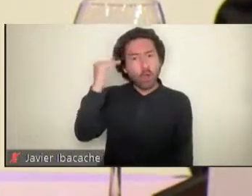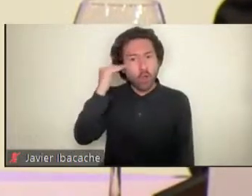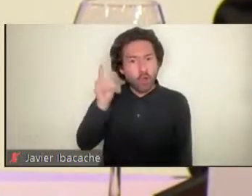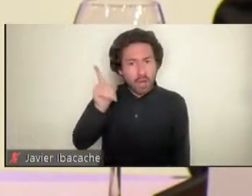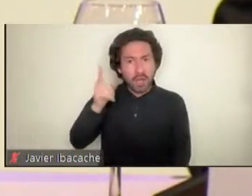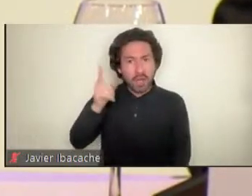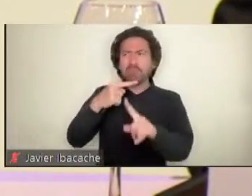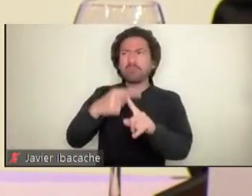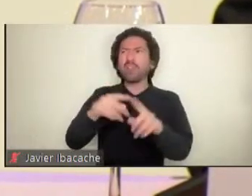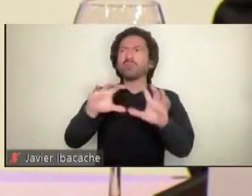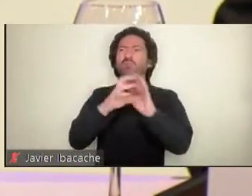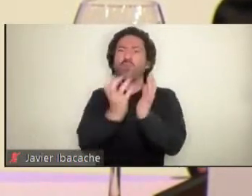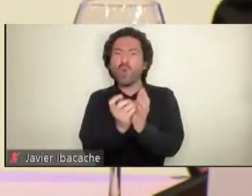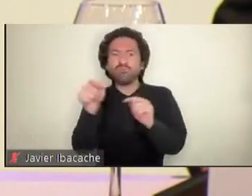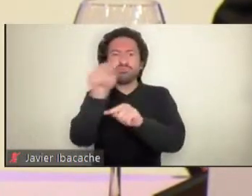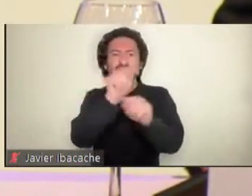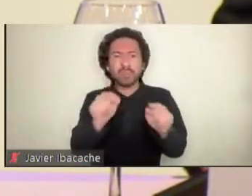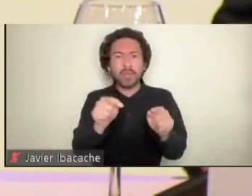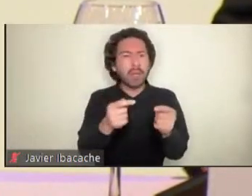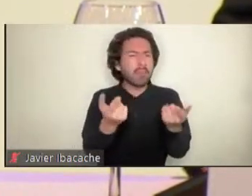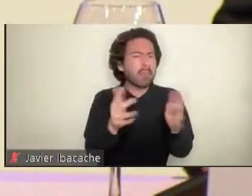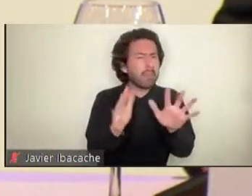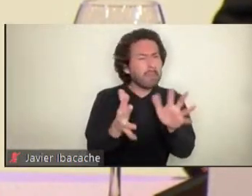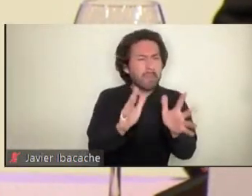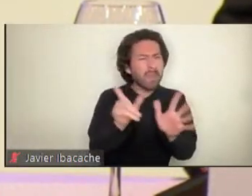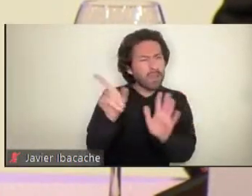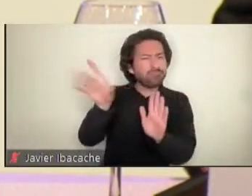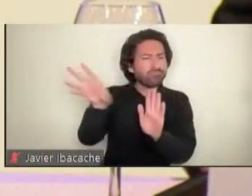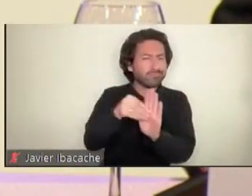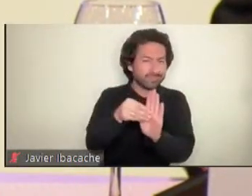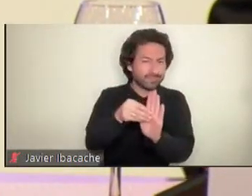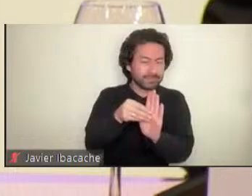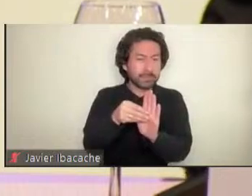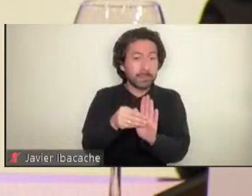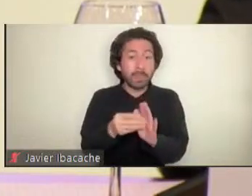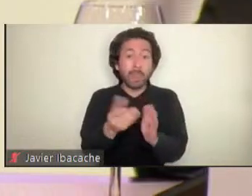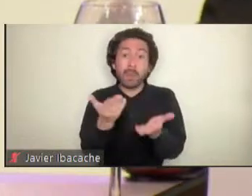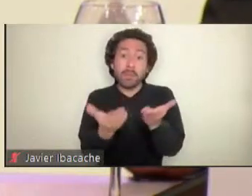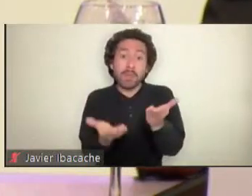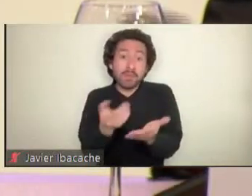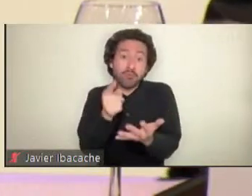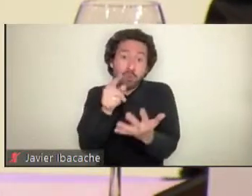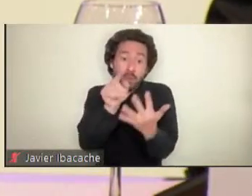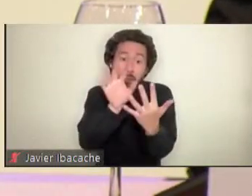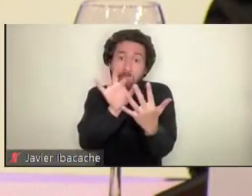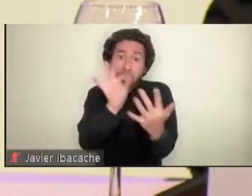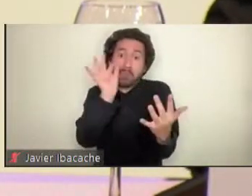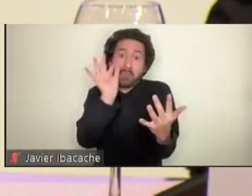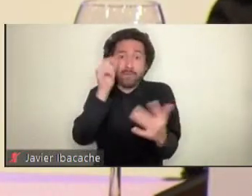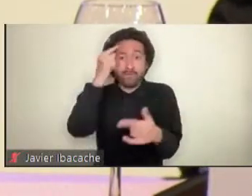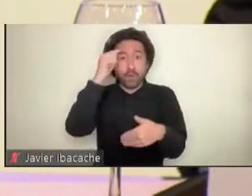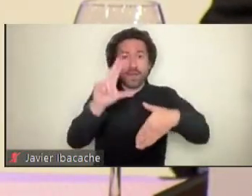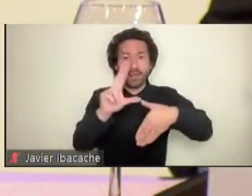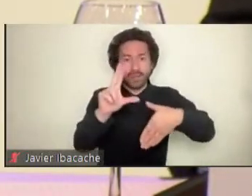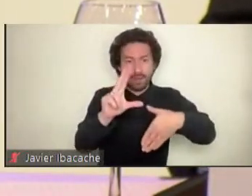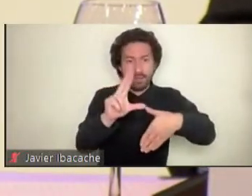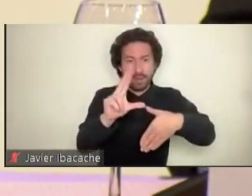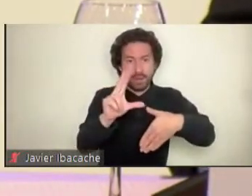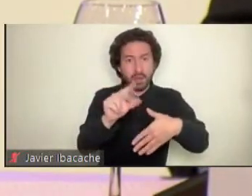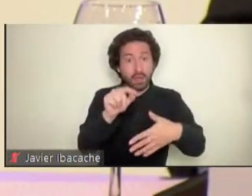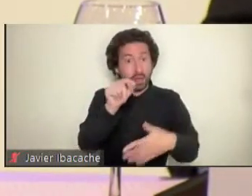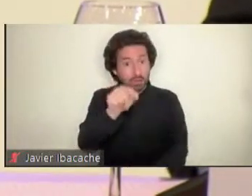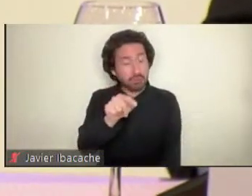several countries of the country that are applying not identical scheme, but similar. And this can be an